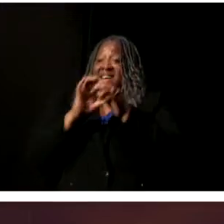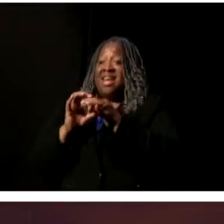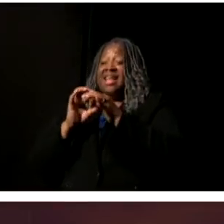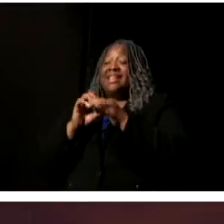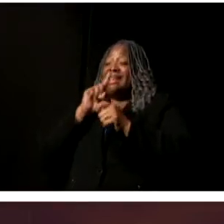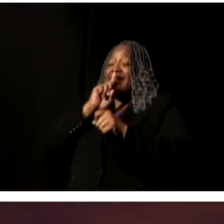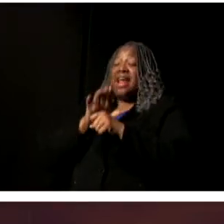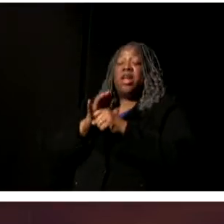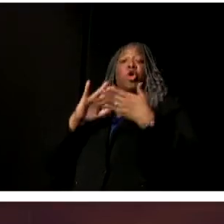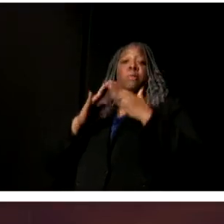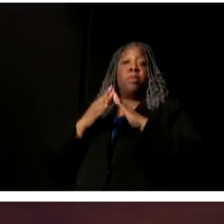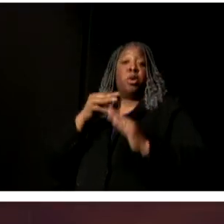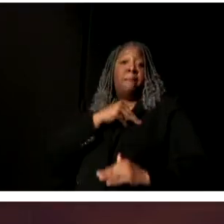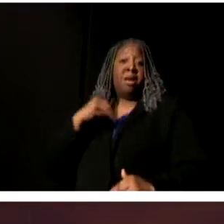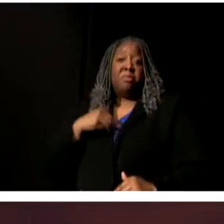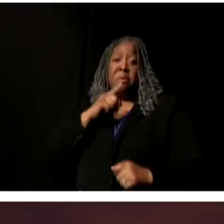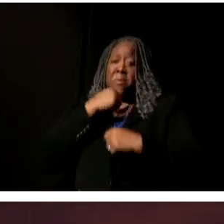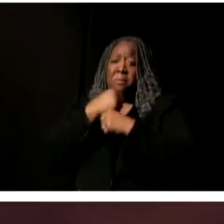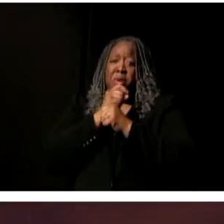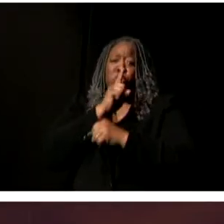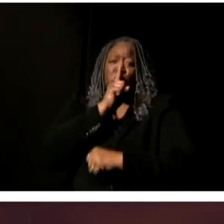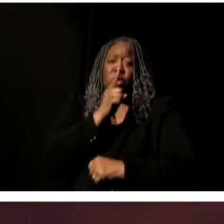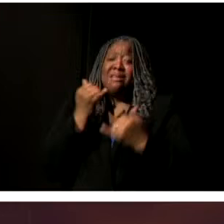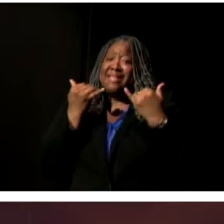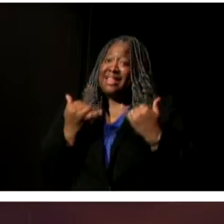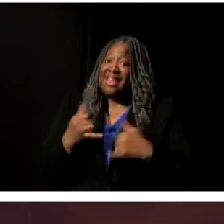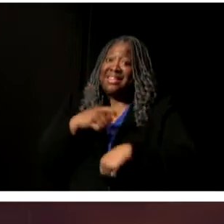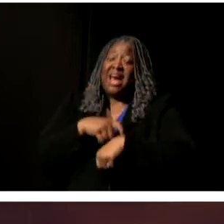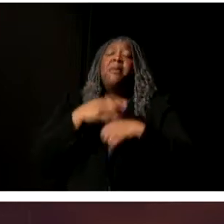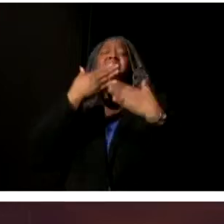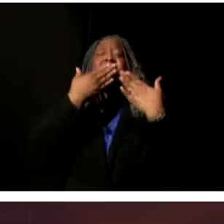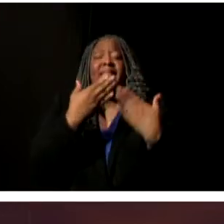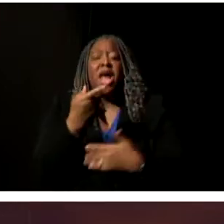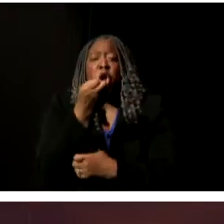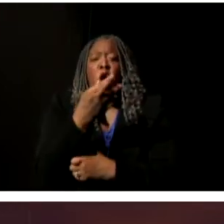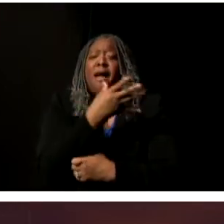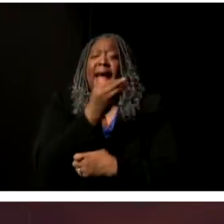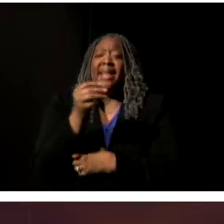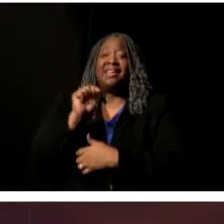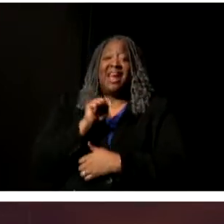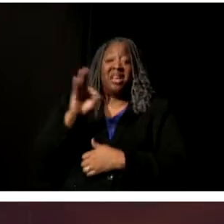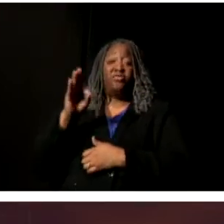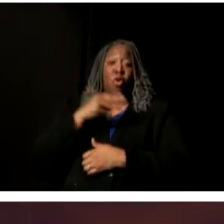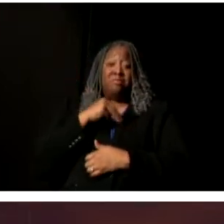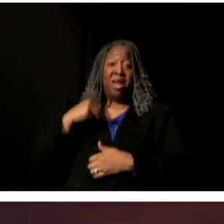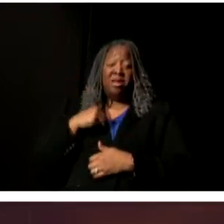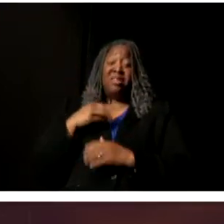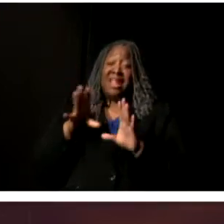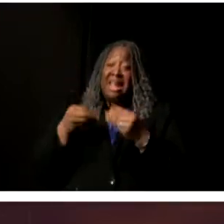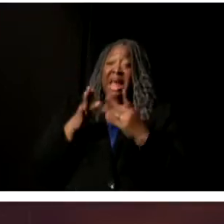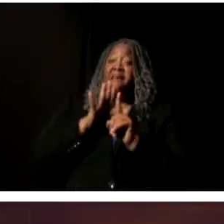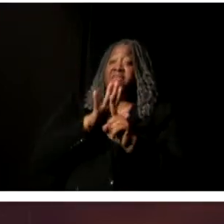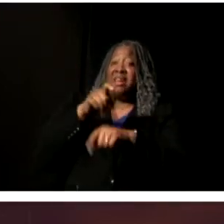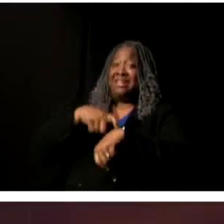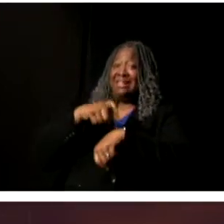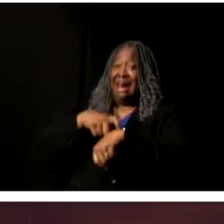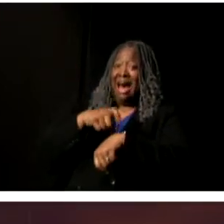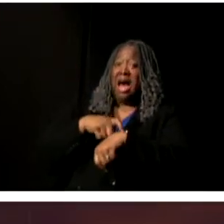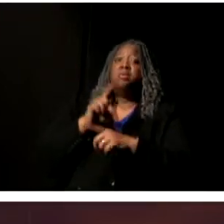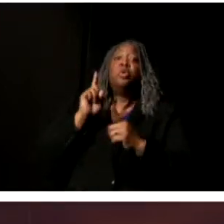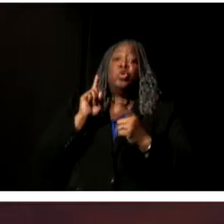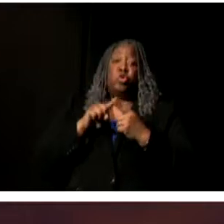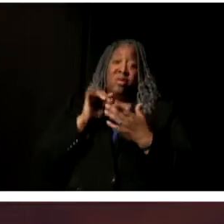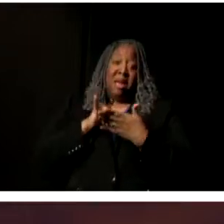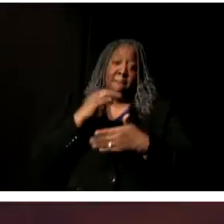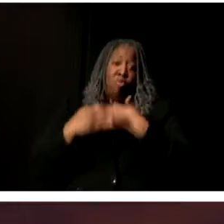to ensure that this time that I want to thank her and the task force members that gave their time and contributed their time to this